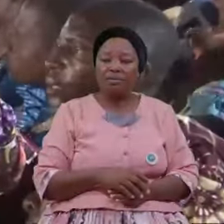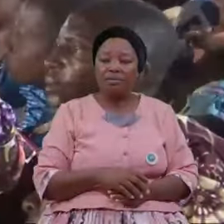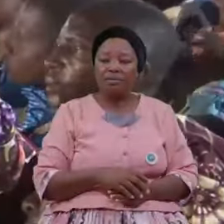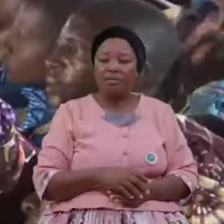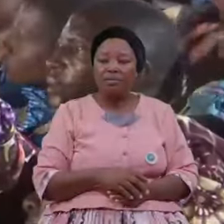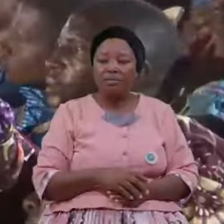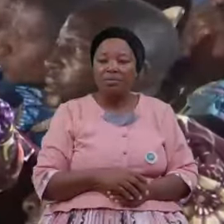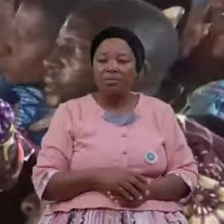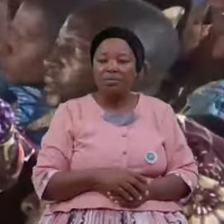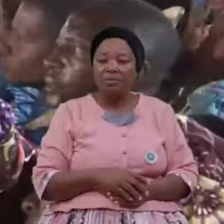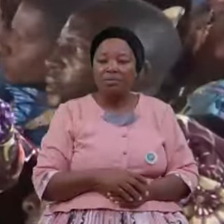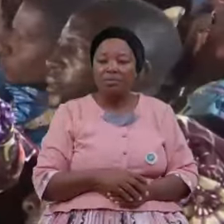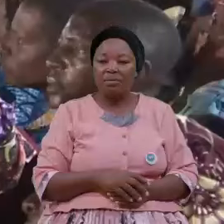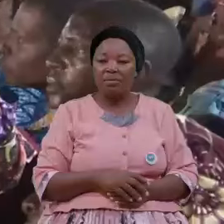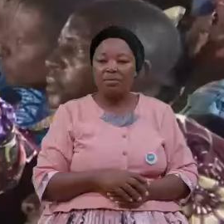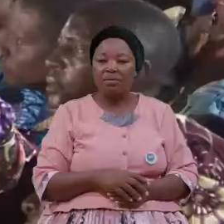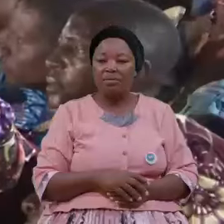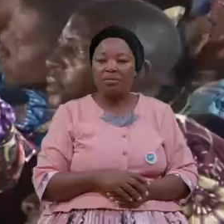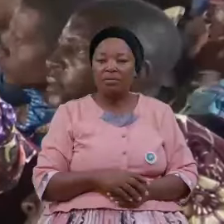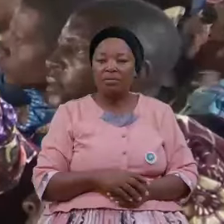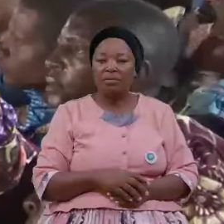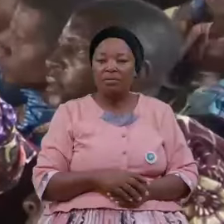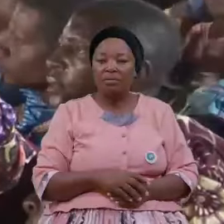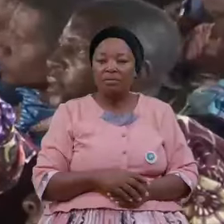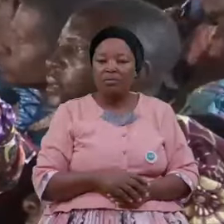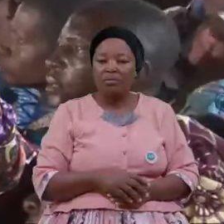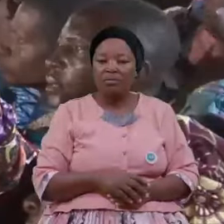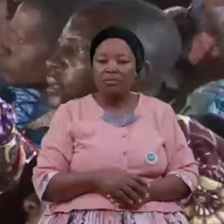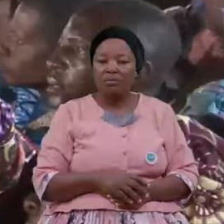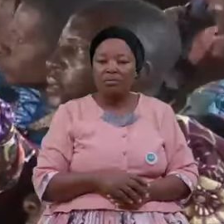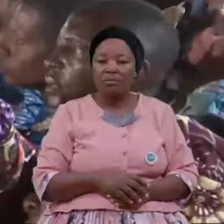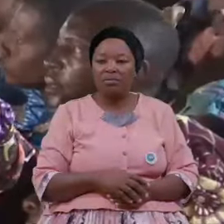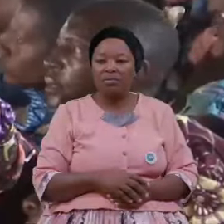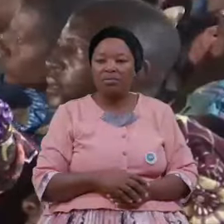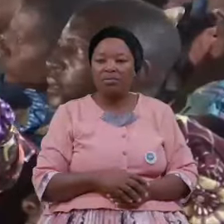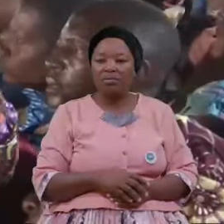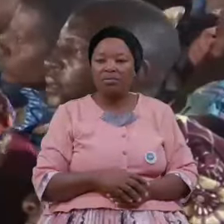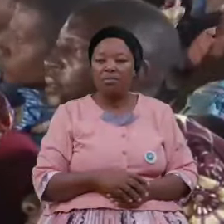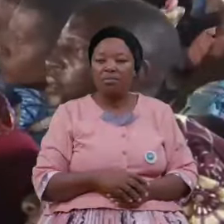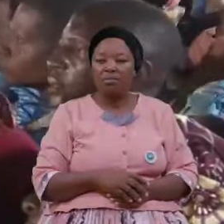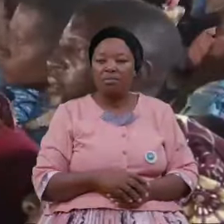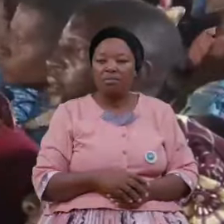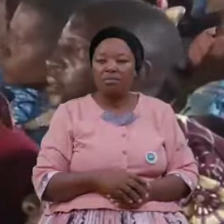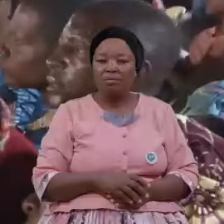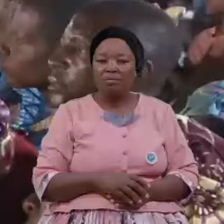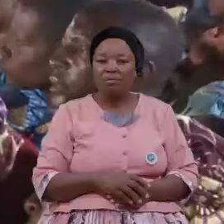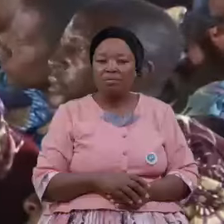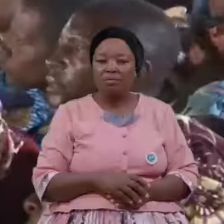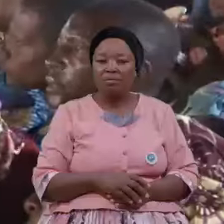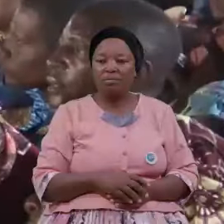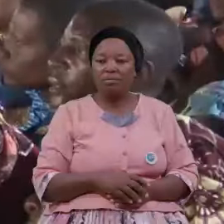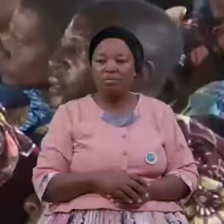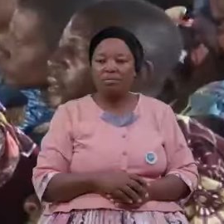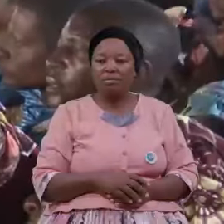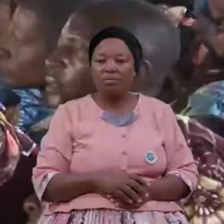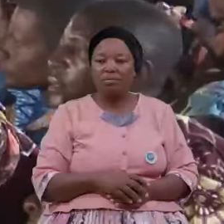let's write clearly, especially the phone numbers.